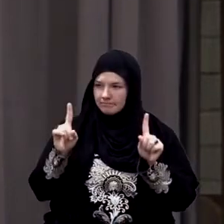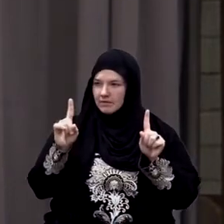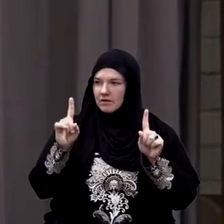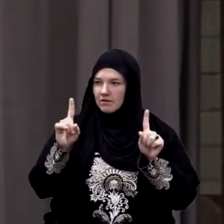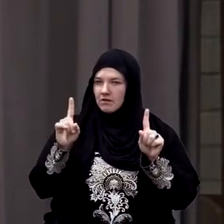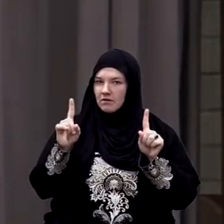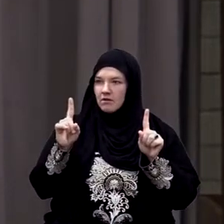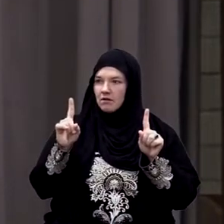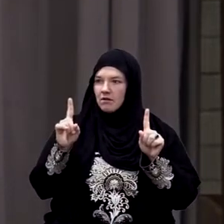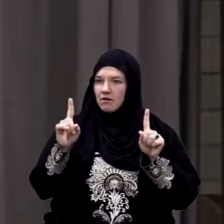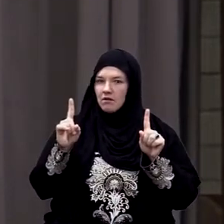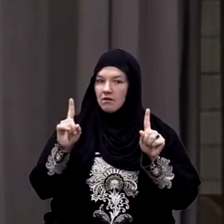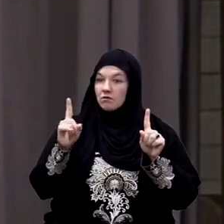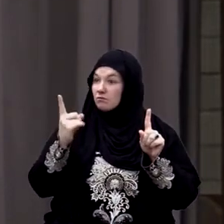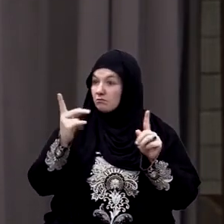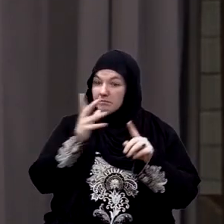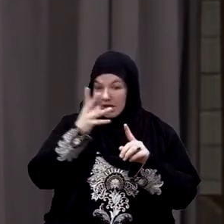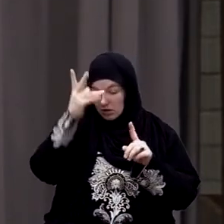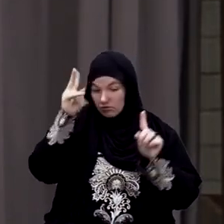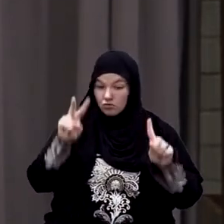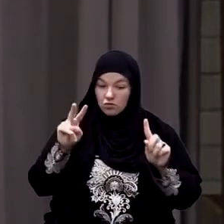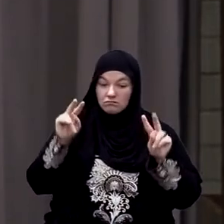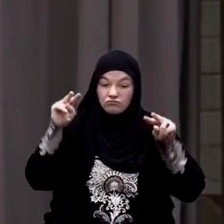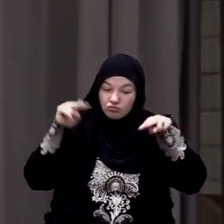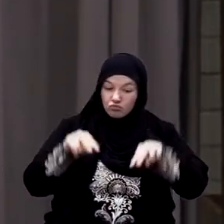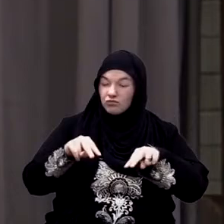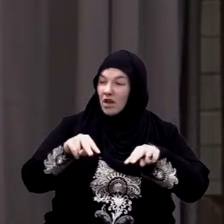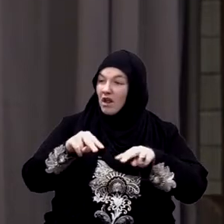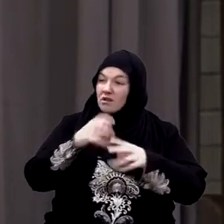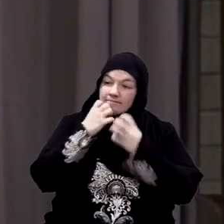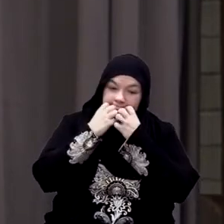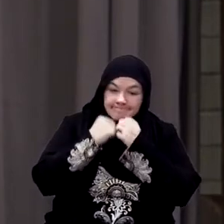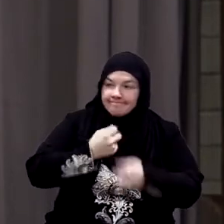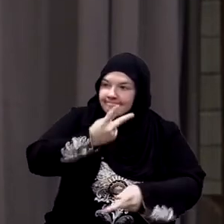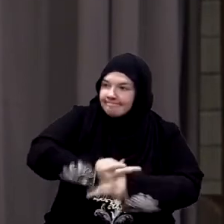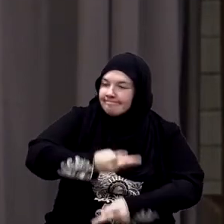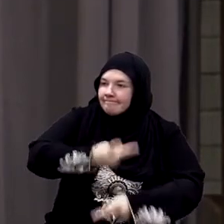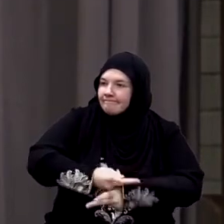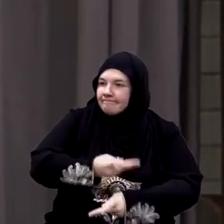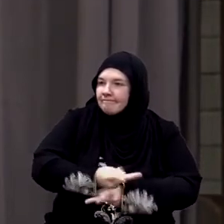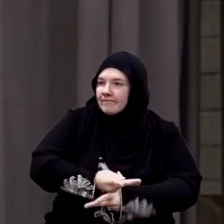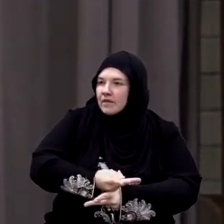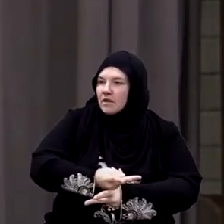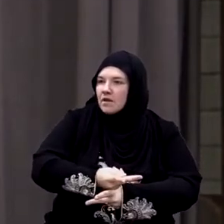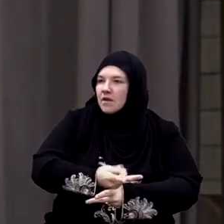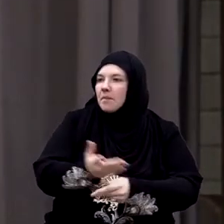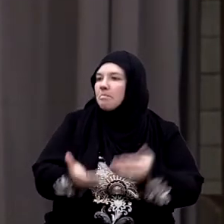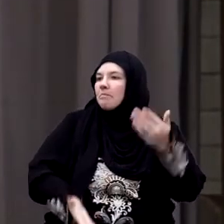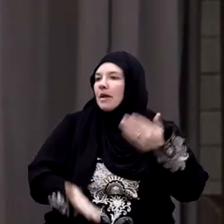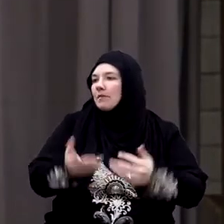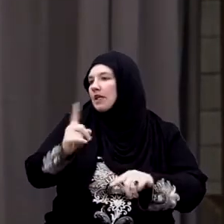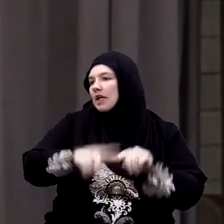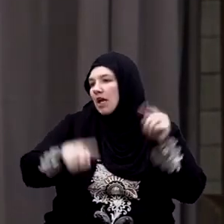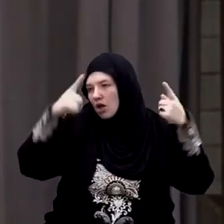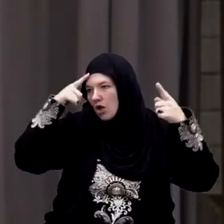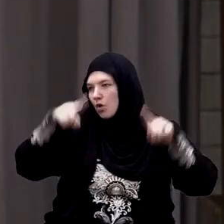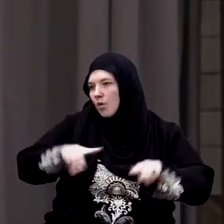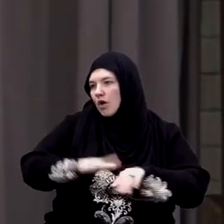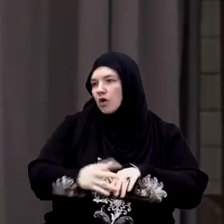are engaged, fully engaged in raising a child, they do not agree on two things.